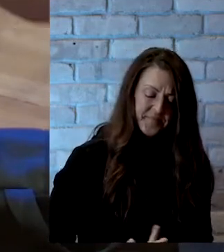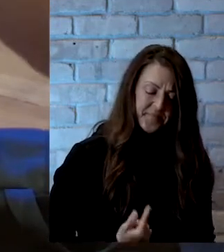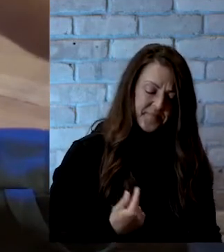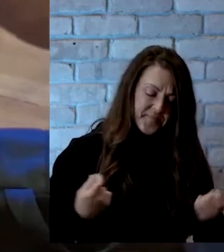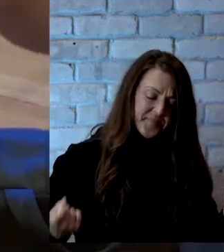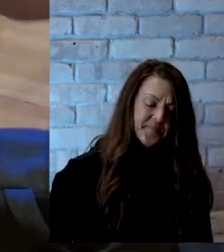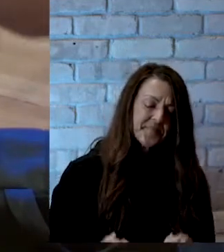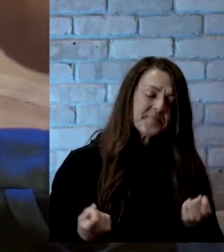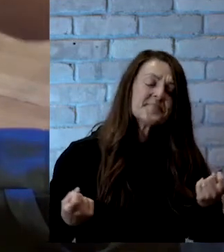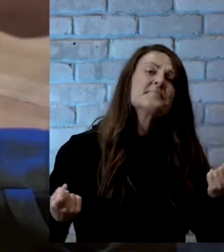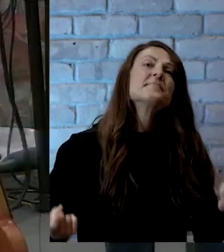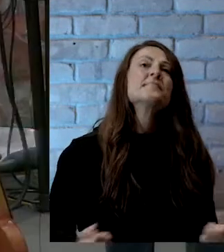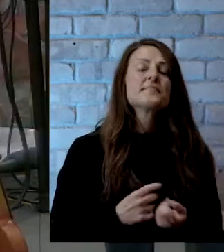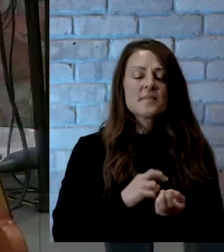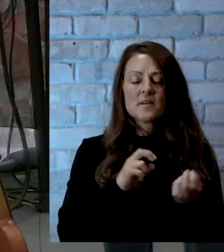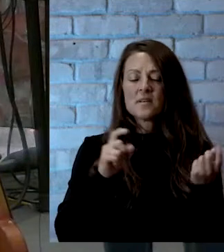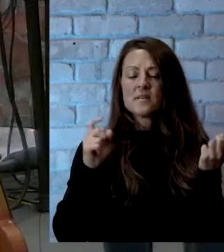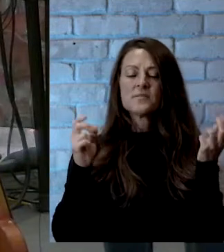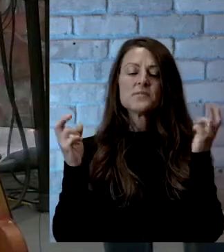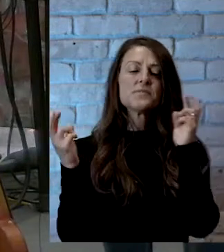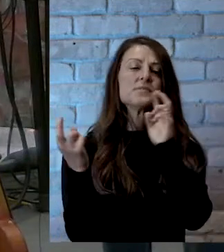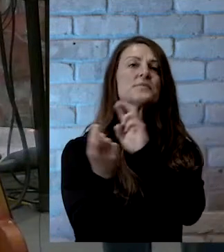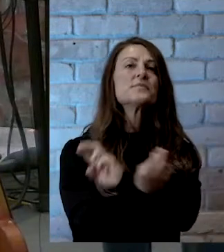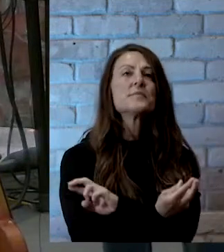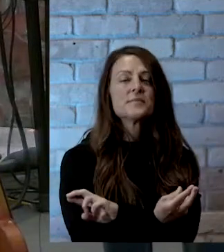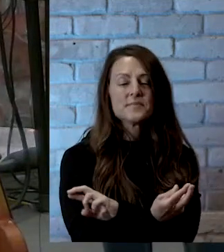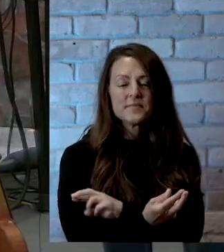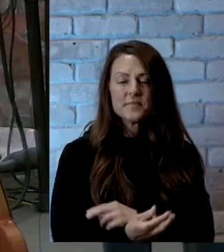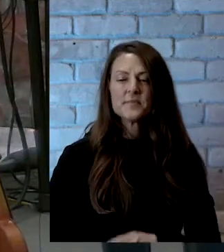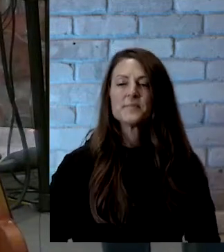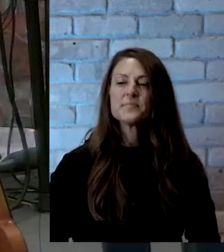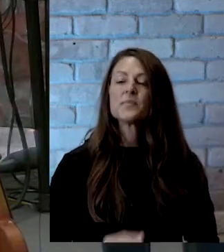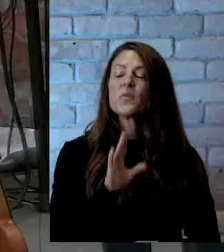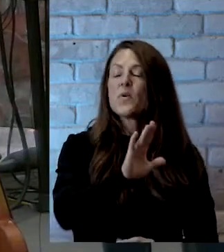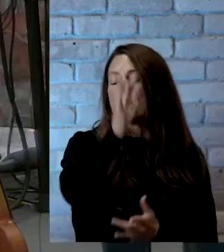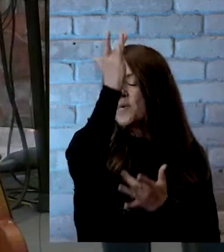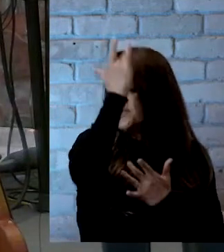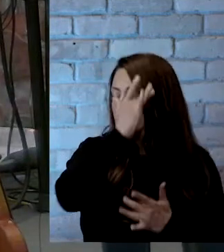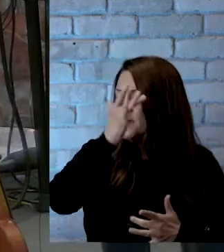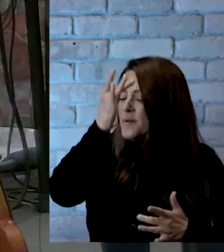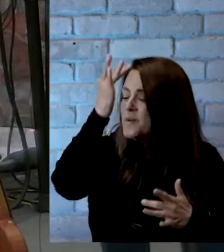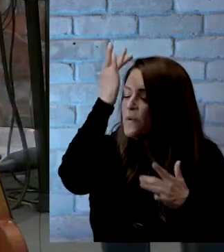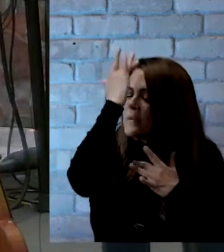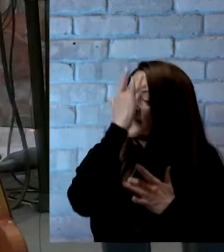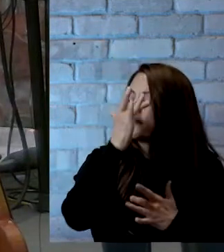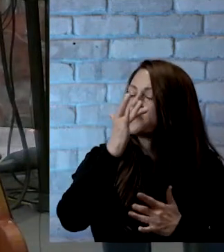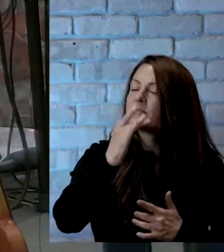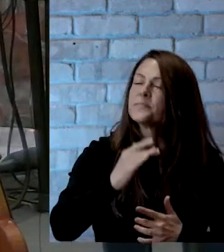Your